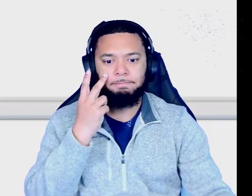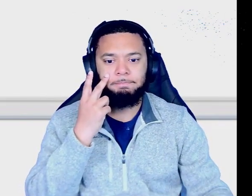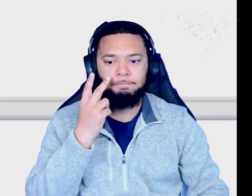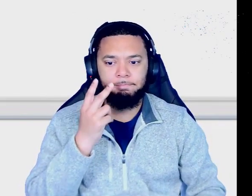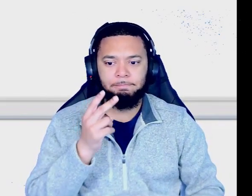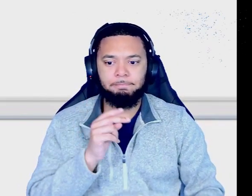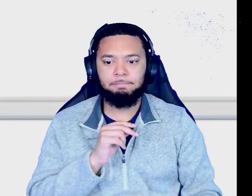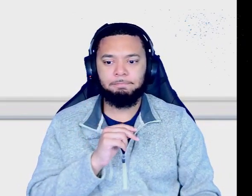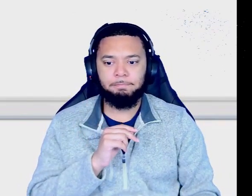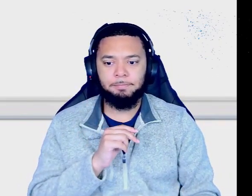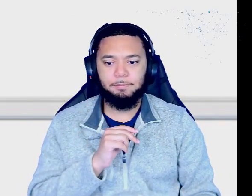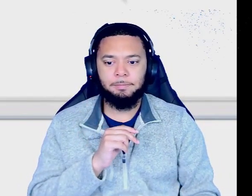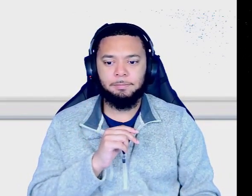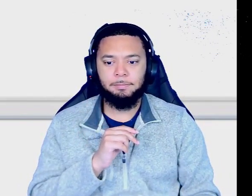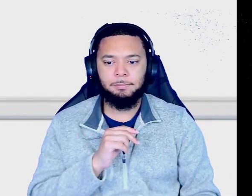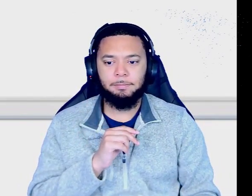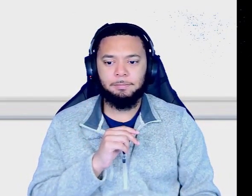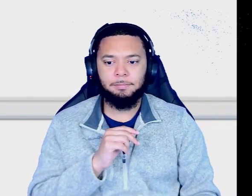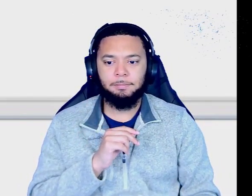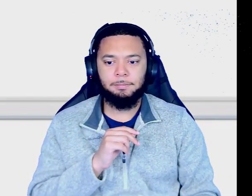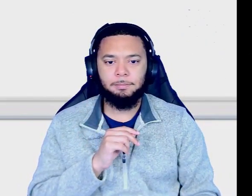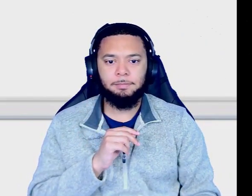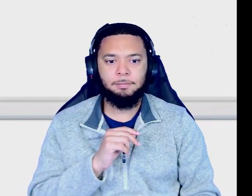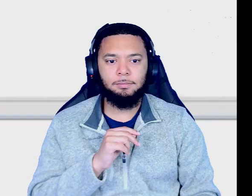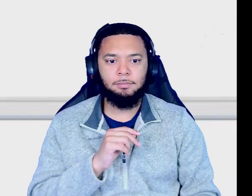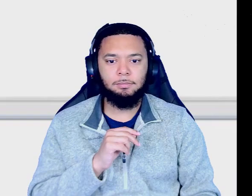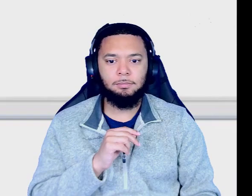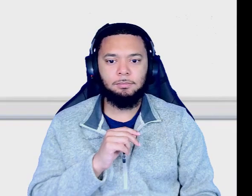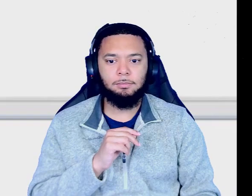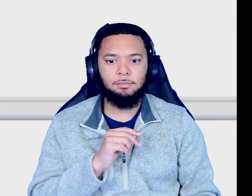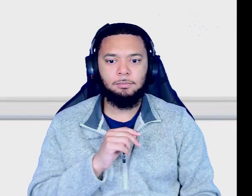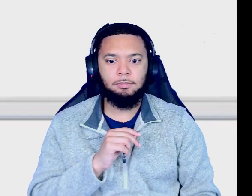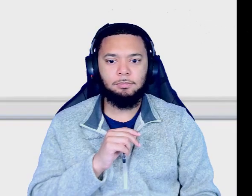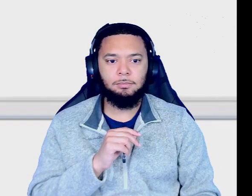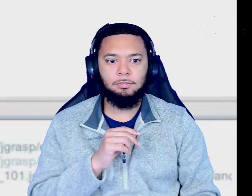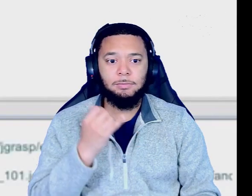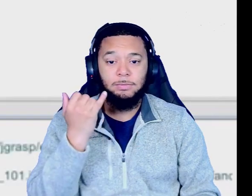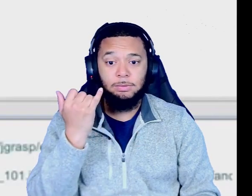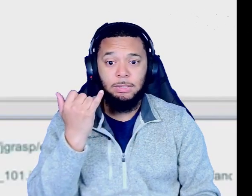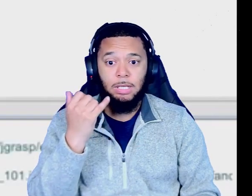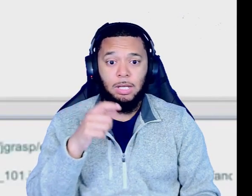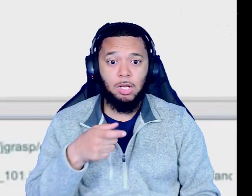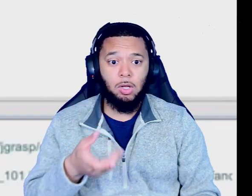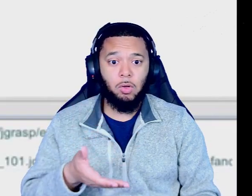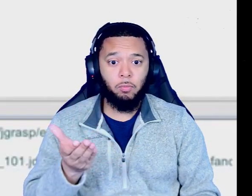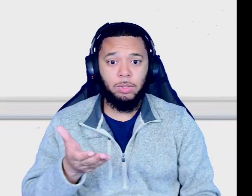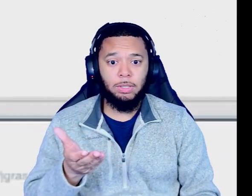a semicolon. So now when I run this program,